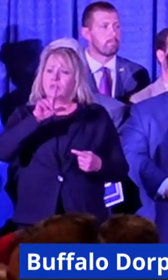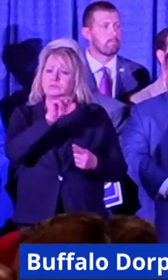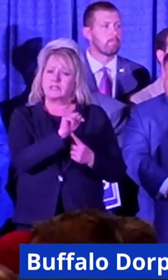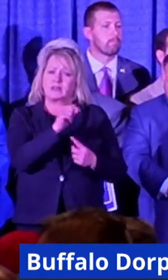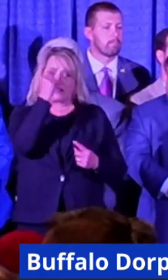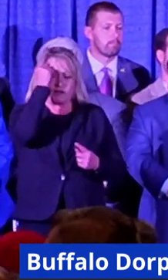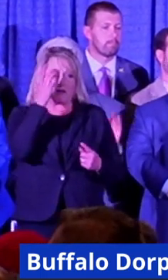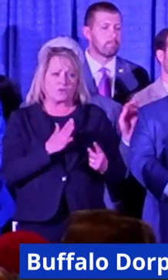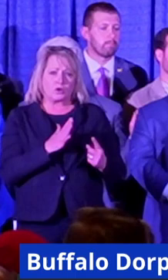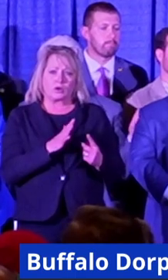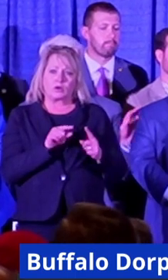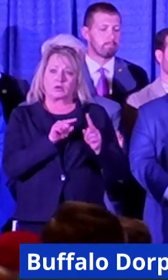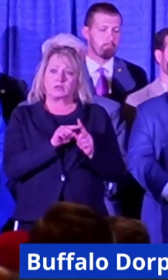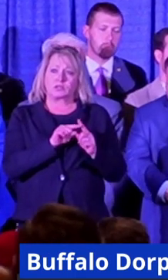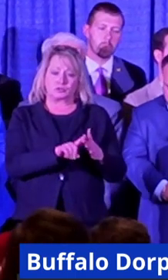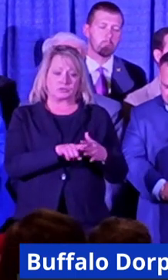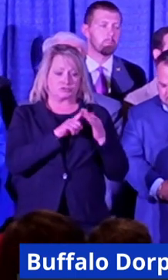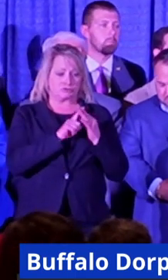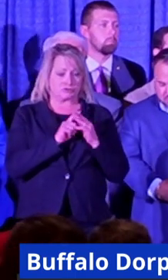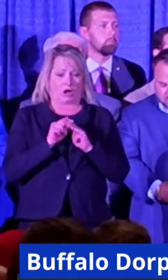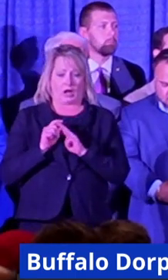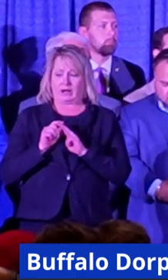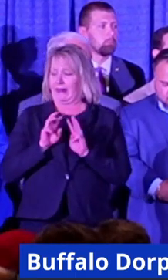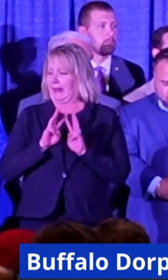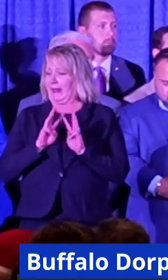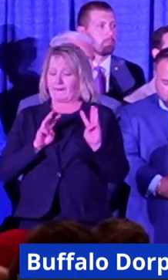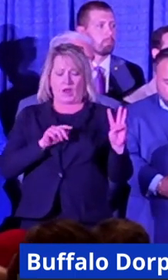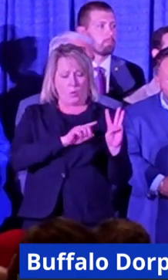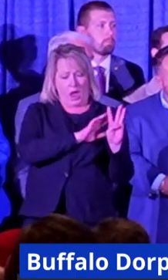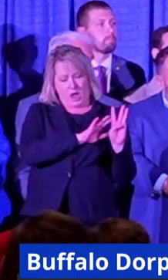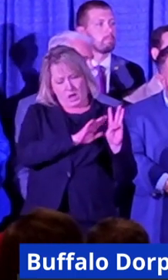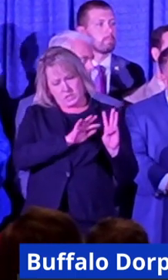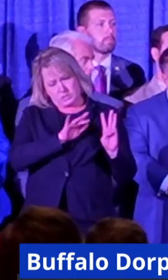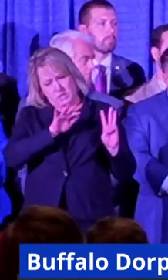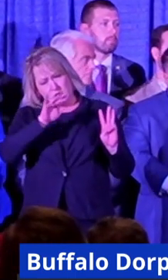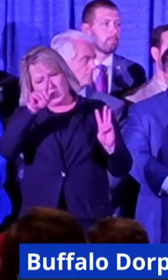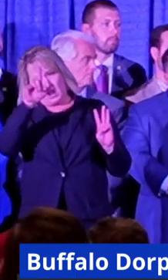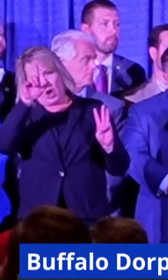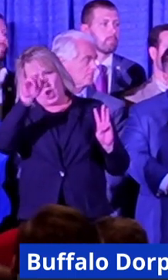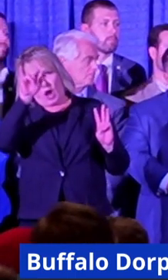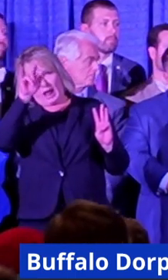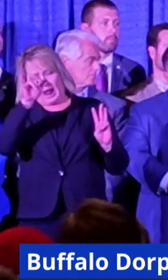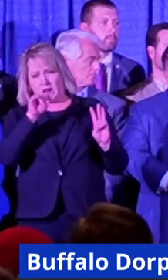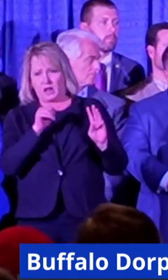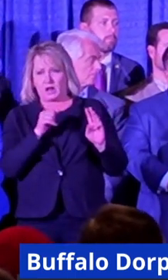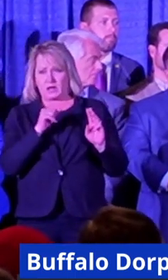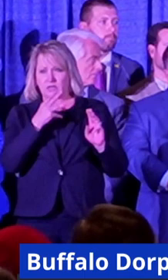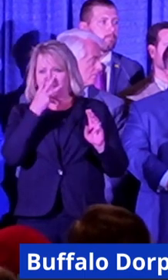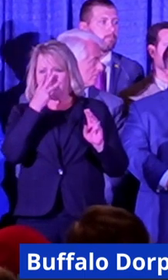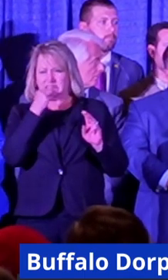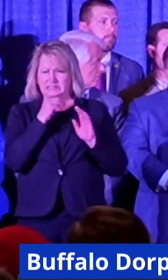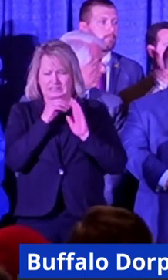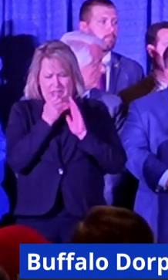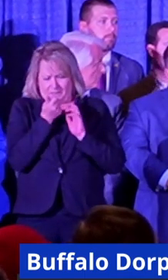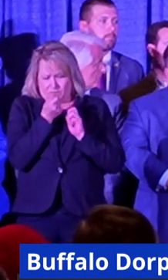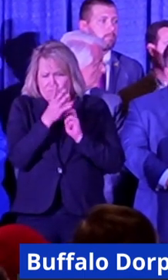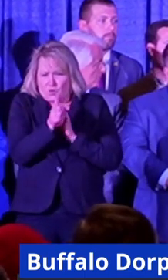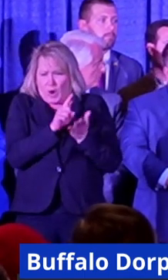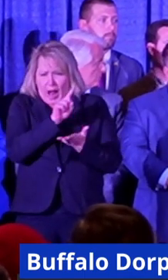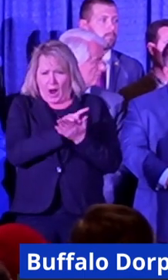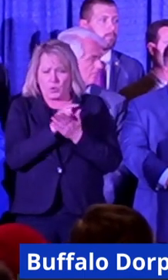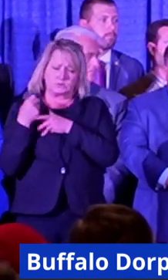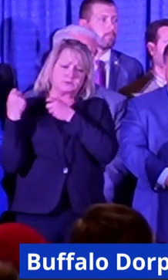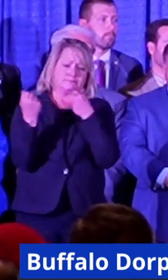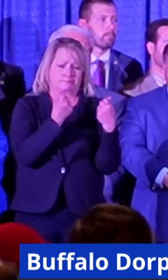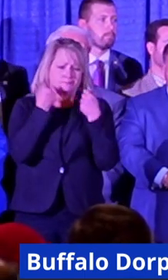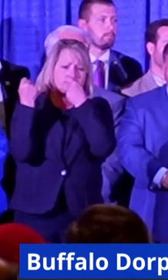In the morning, she'd be at the tip of Long Island by the end of the day. She she'd sleep a half a night, get back in her car, and do it